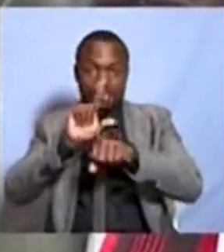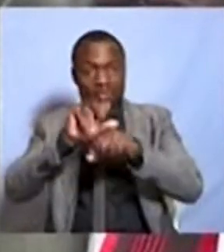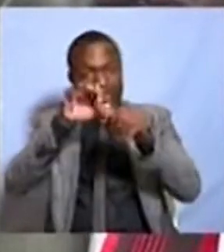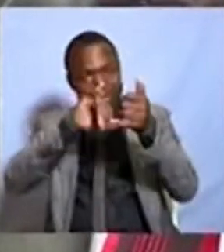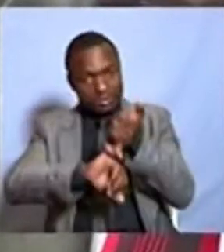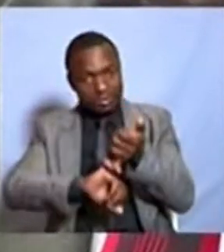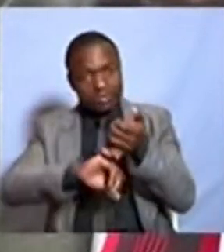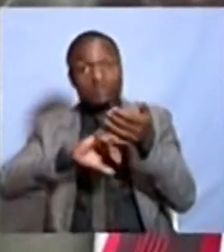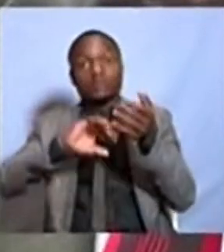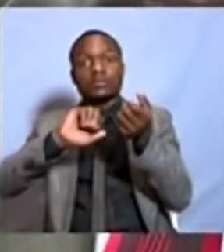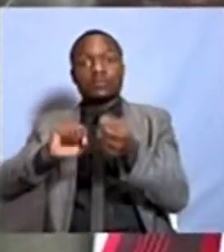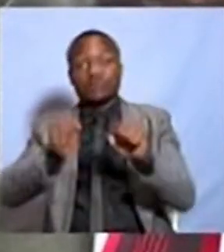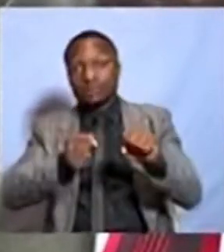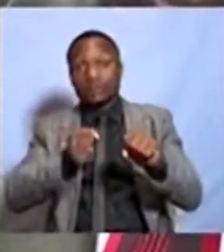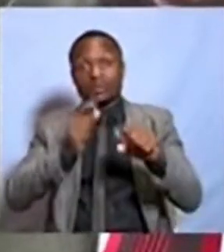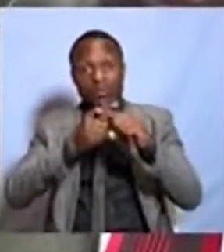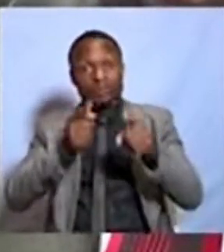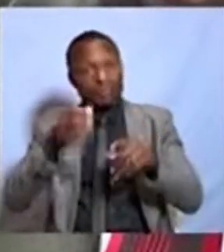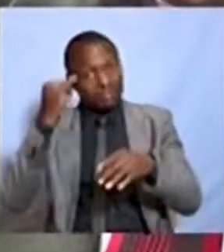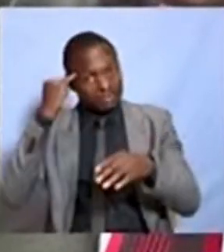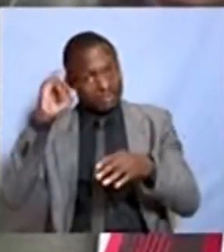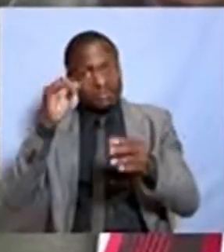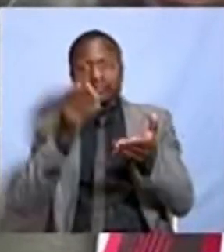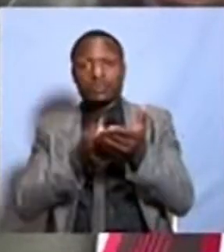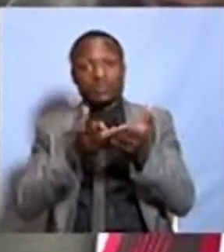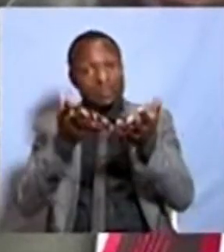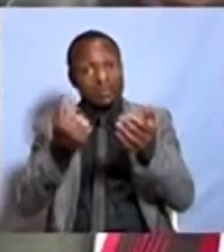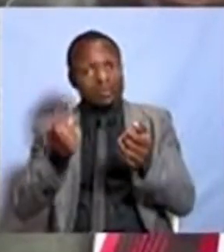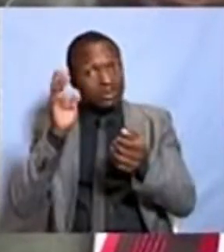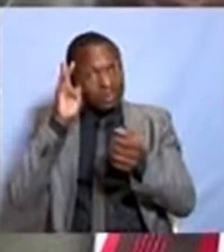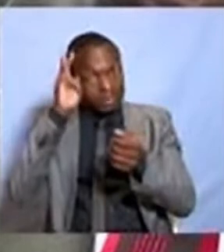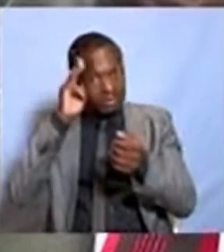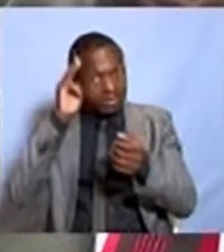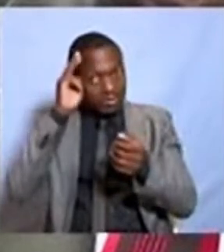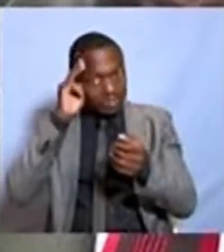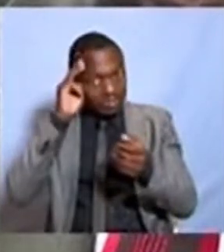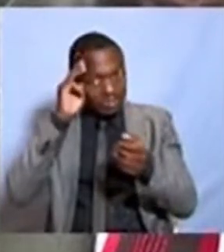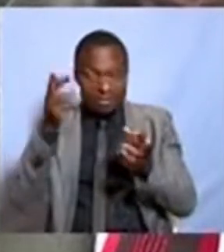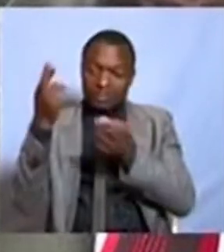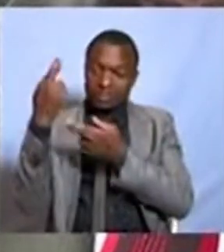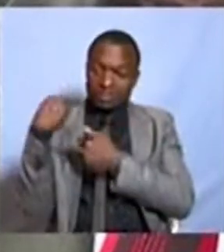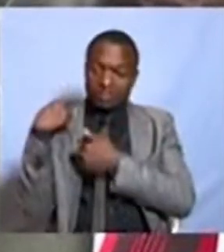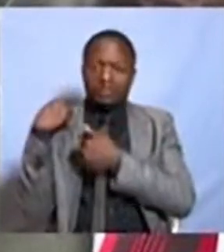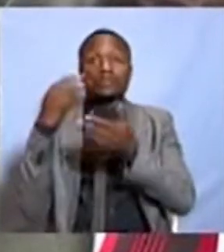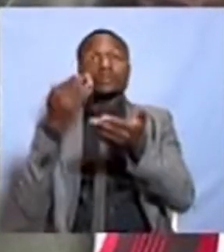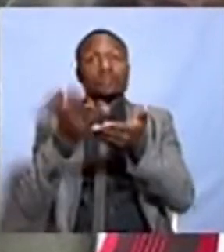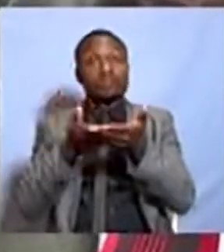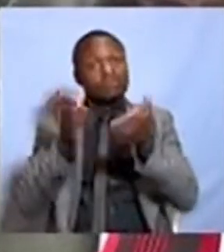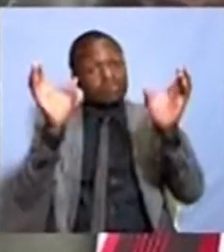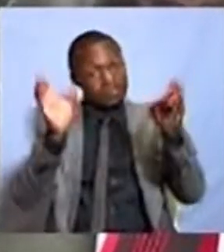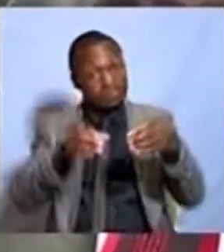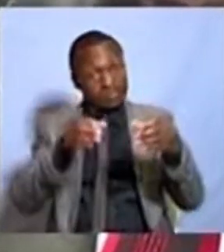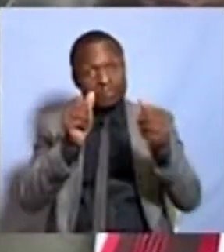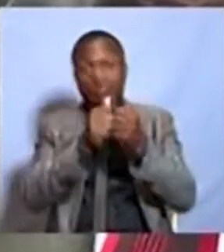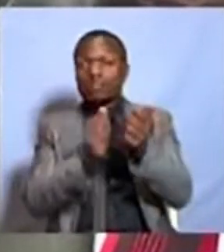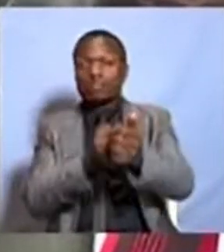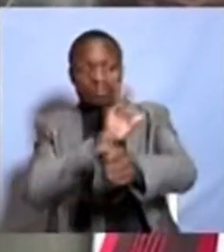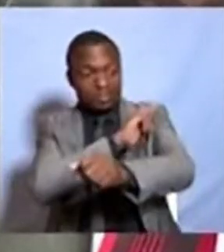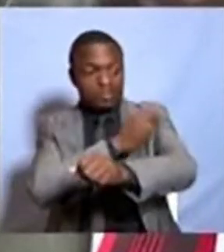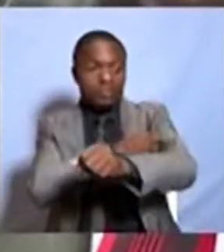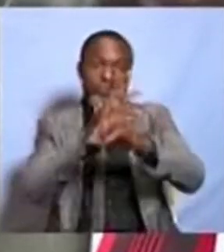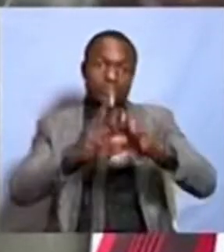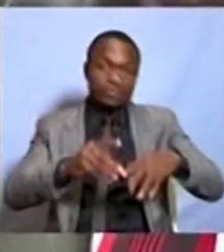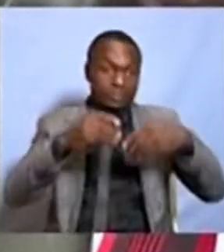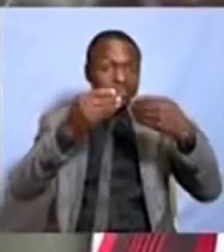is this, that we want these ministries to be accountable to this committee. in terms of the resources that are being